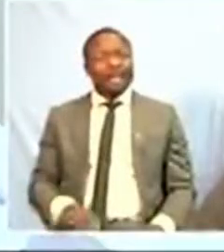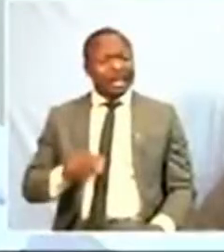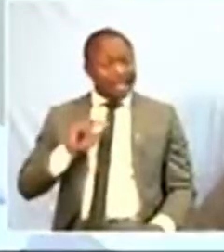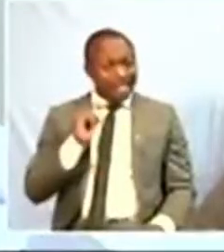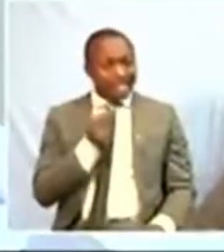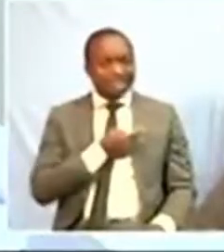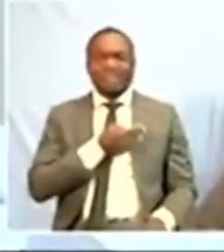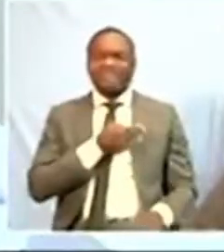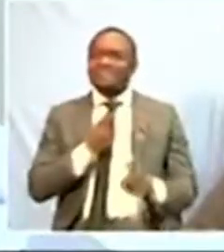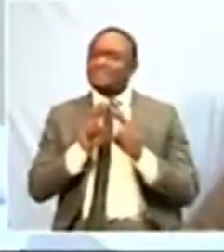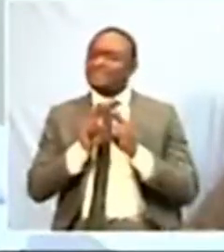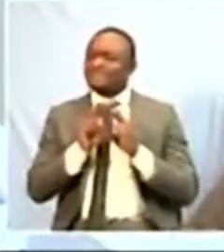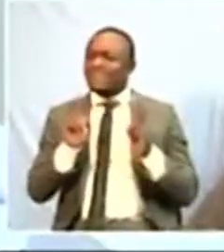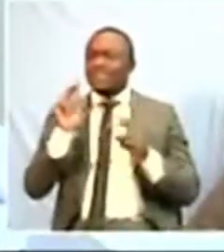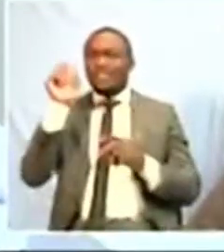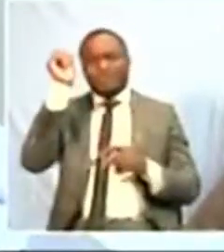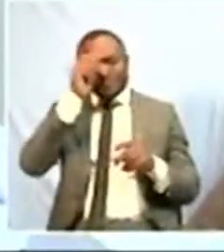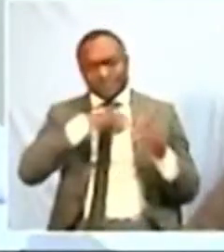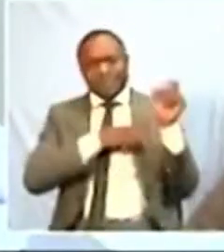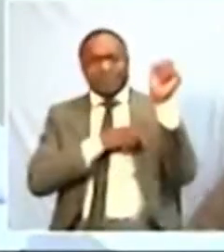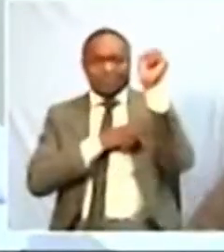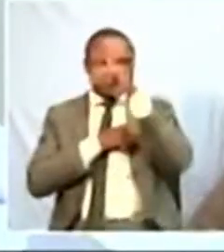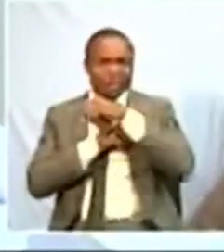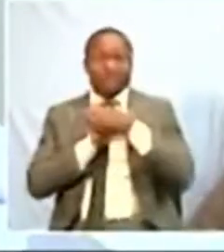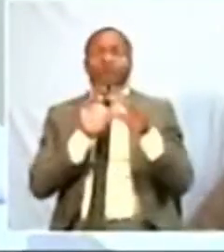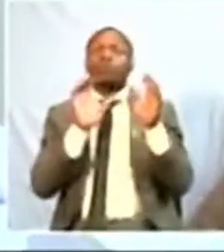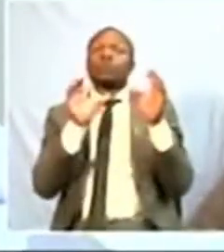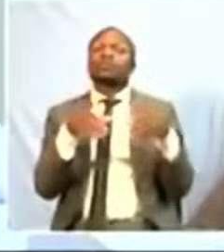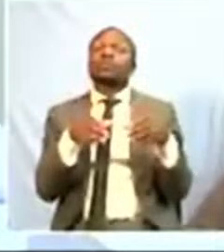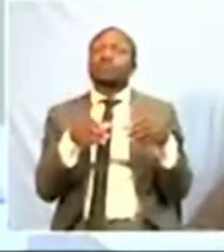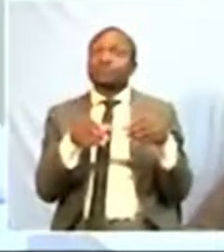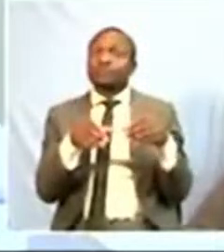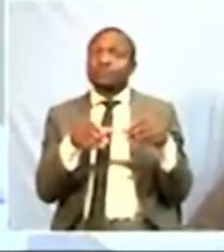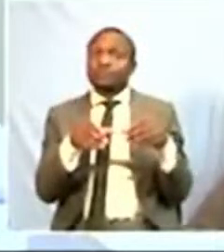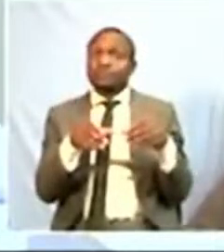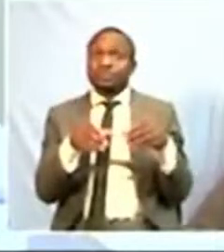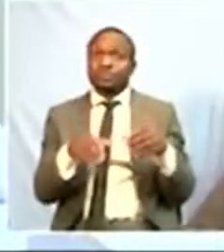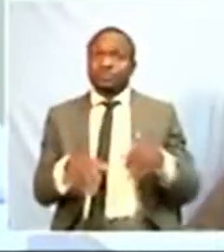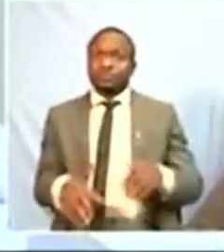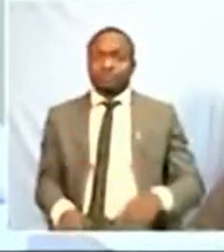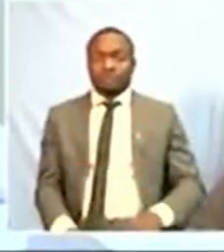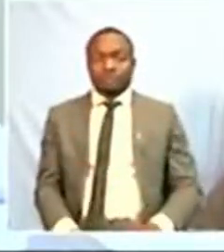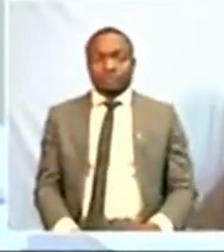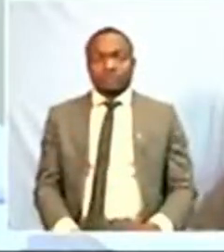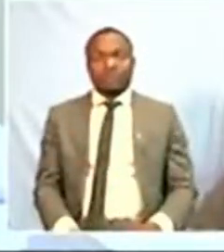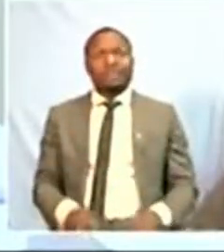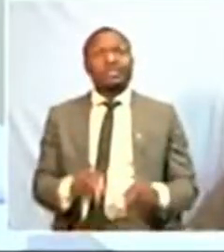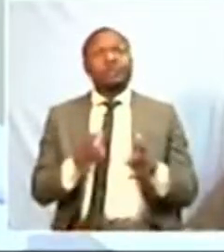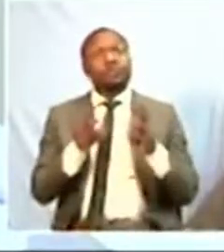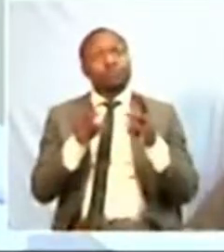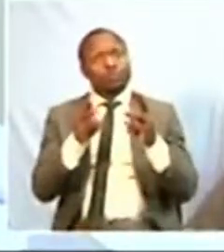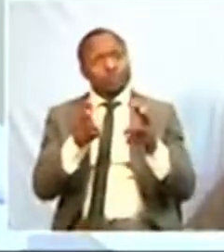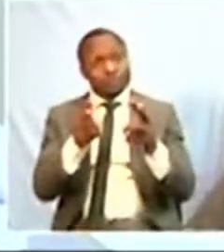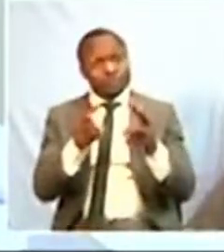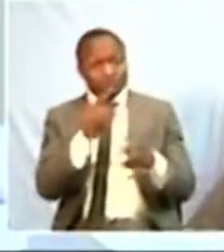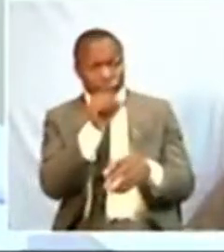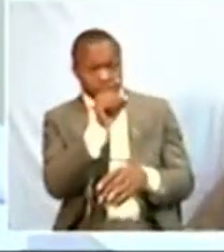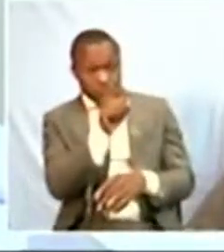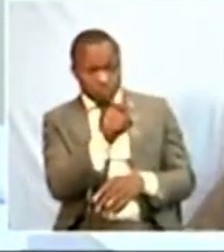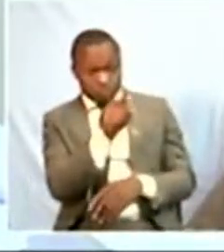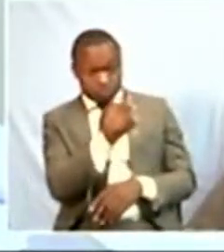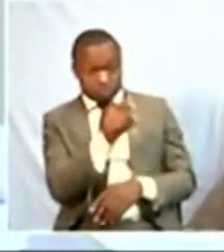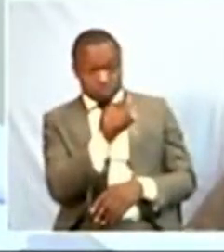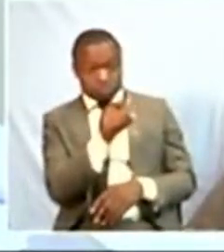We are very disappointed as a committee in the manner you